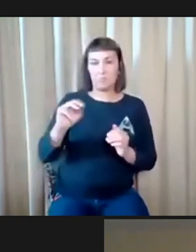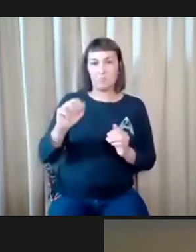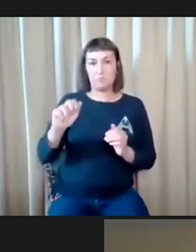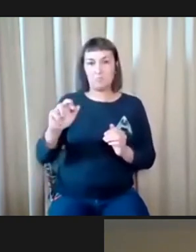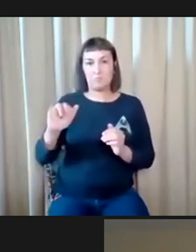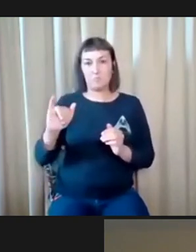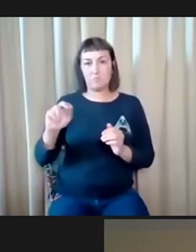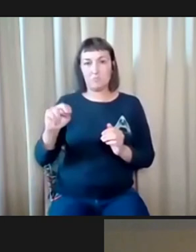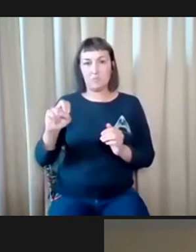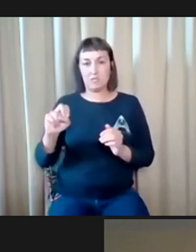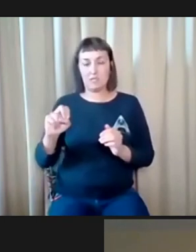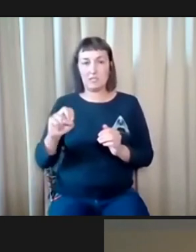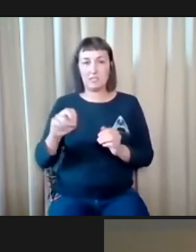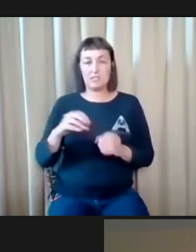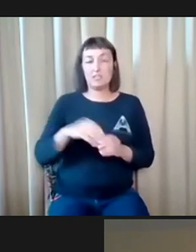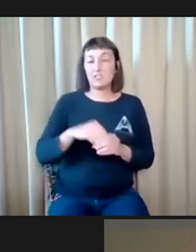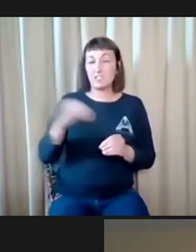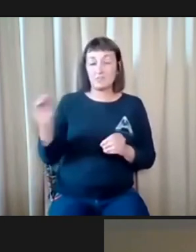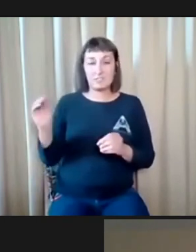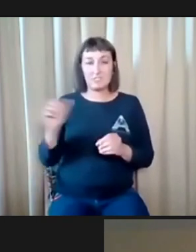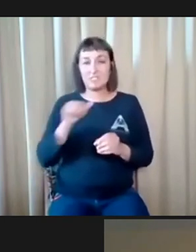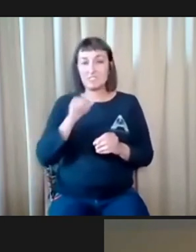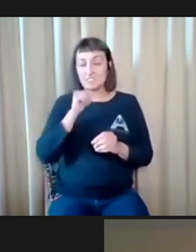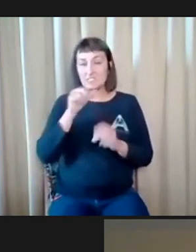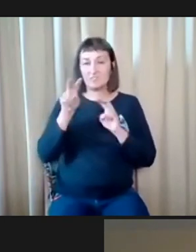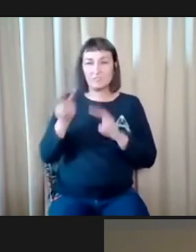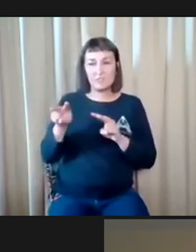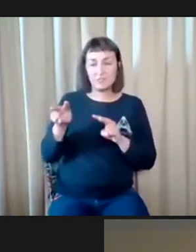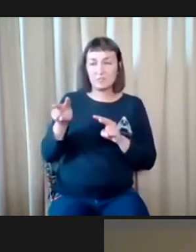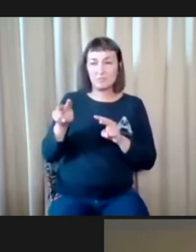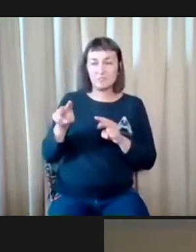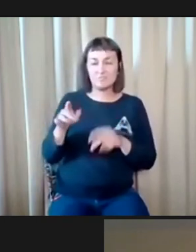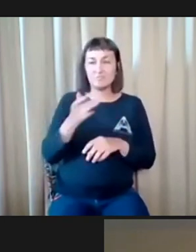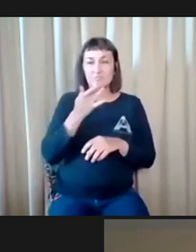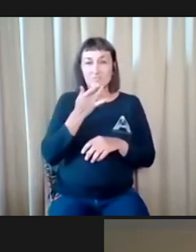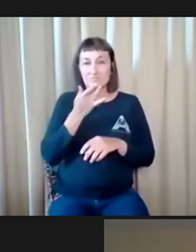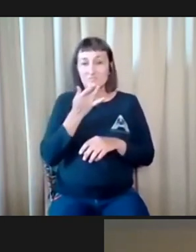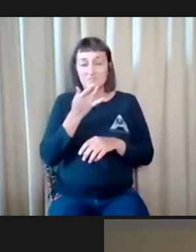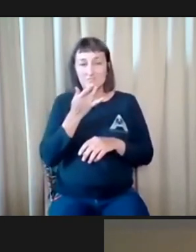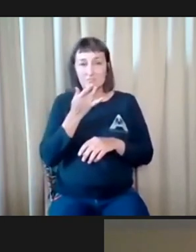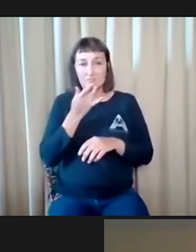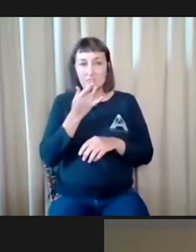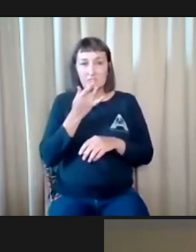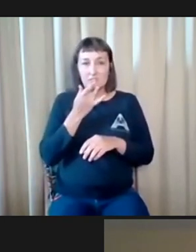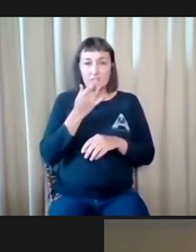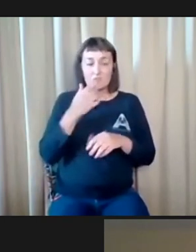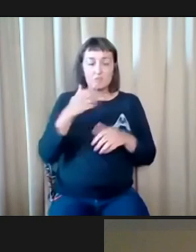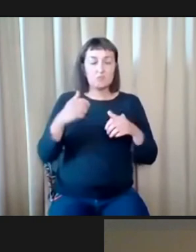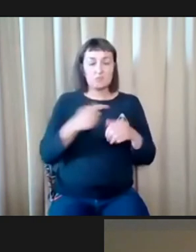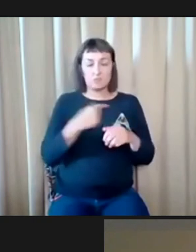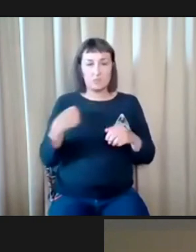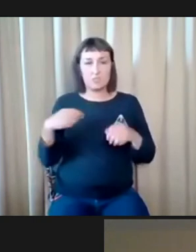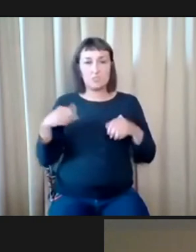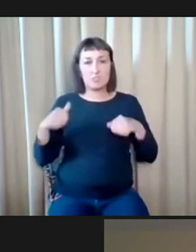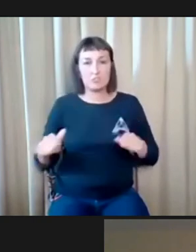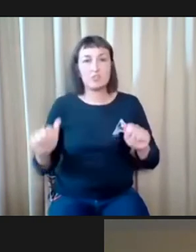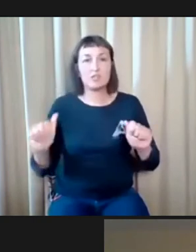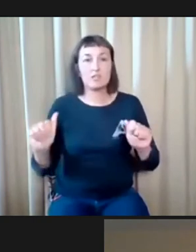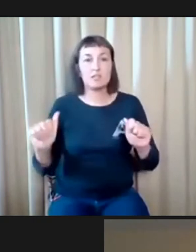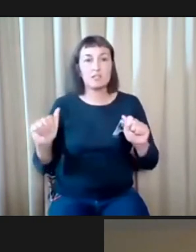you're an outsider, it's not viewed very favorably. So that's why we really try in these efforts to get our